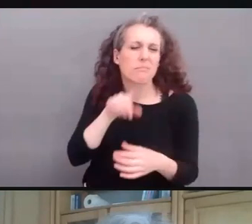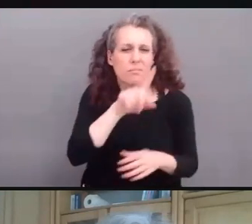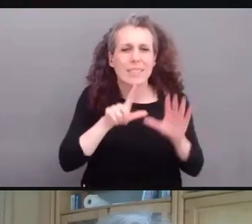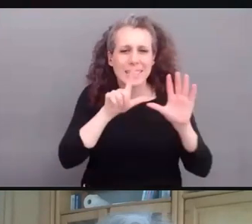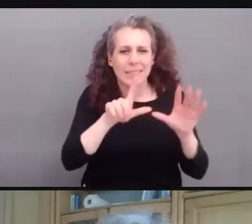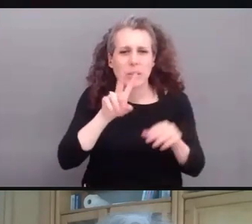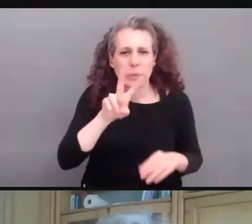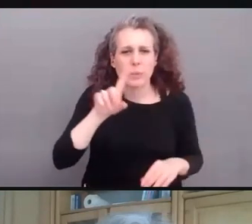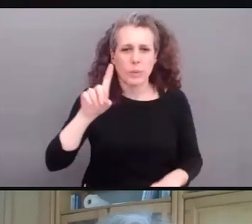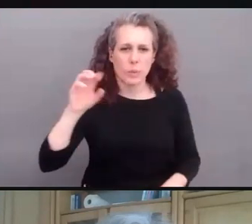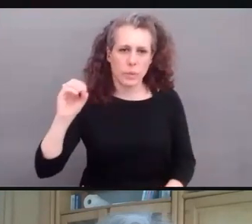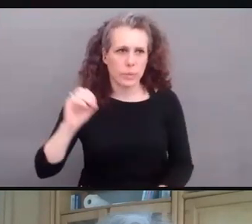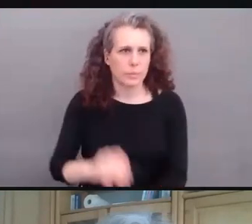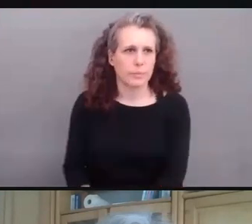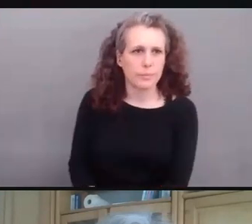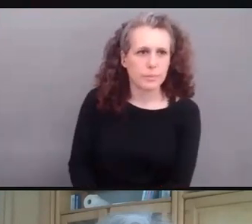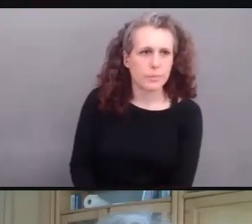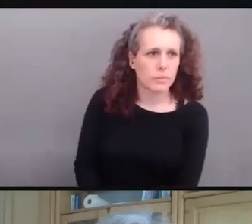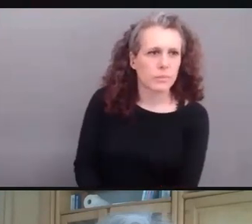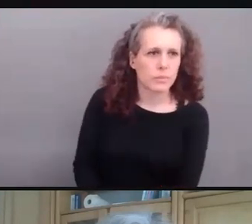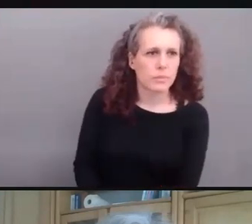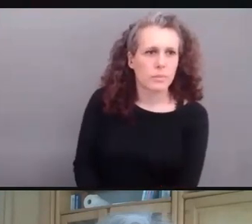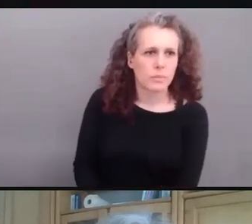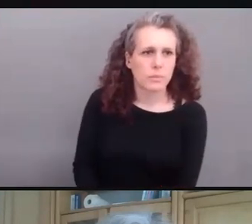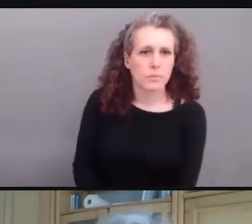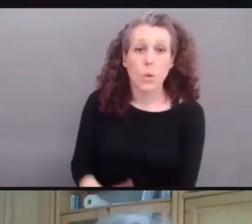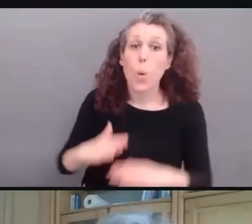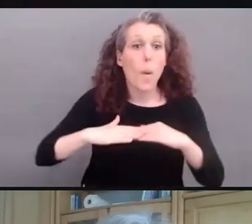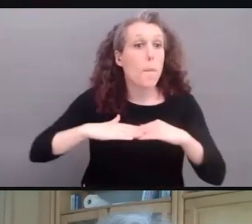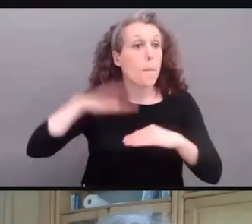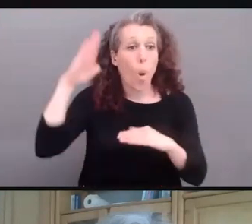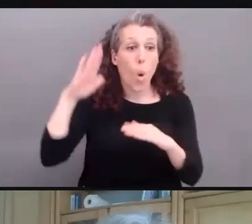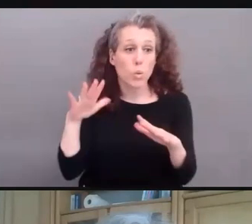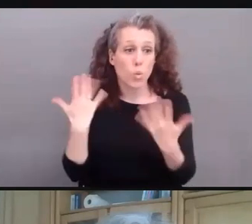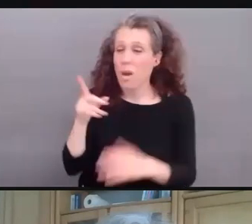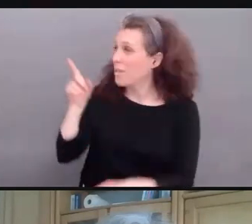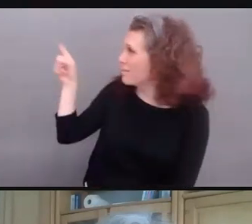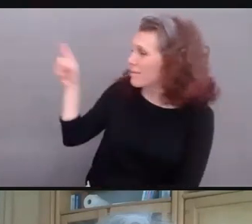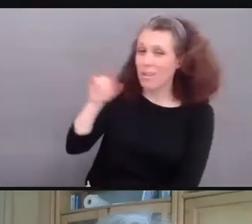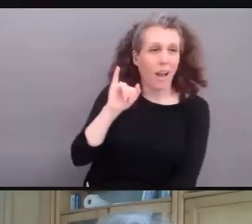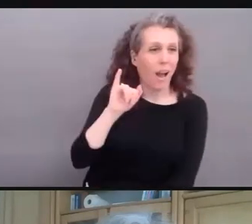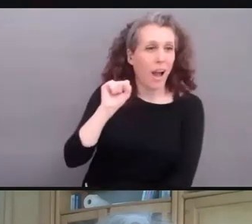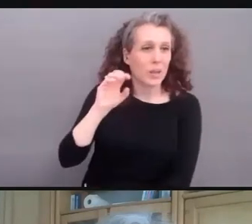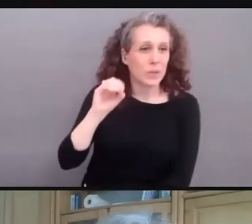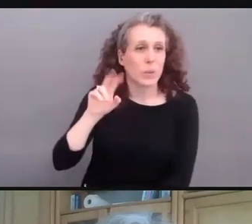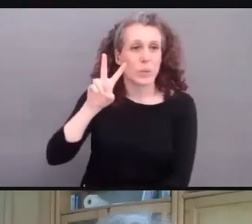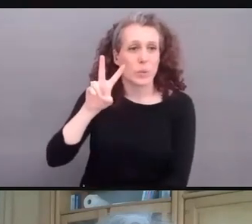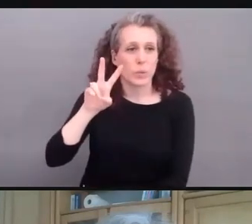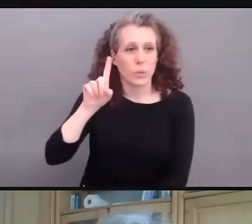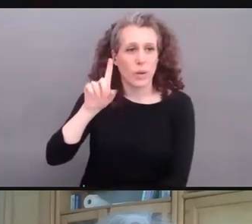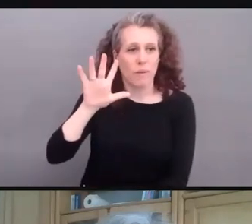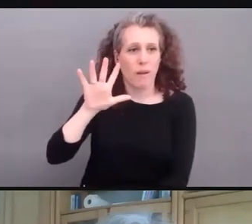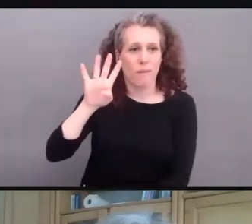base main base standard is the ISO 21542 from 2011, which was